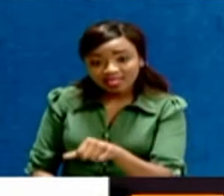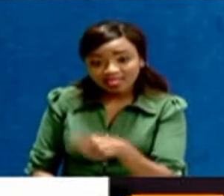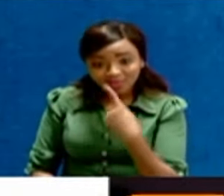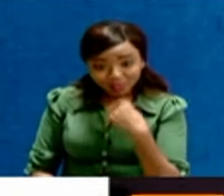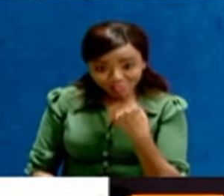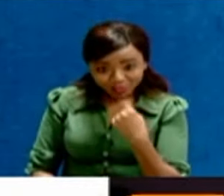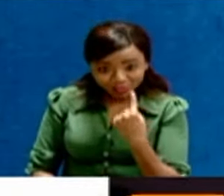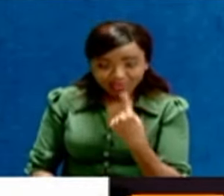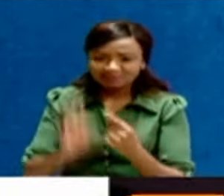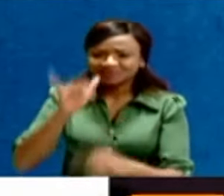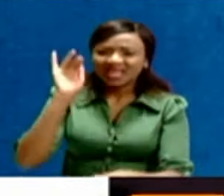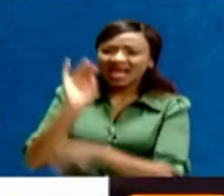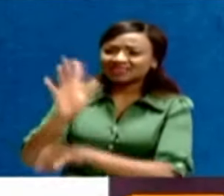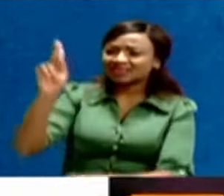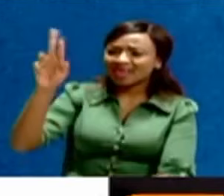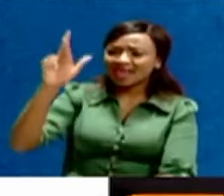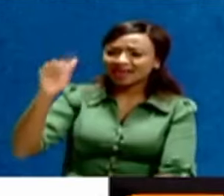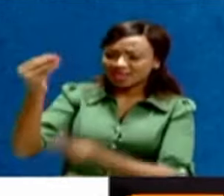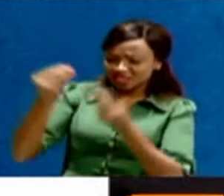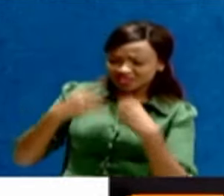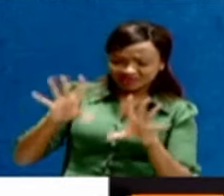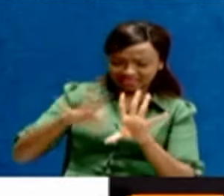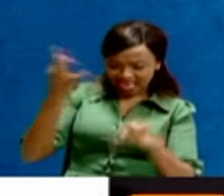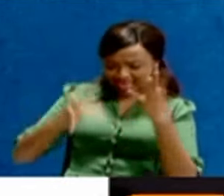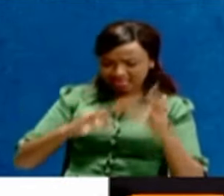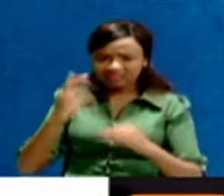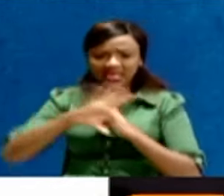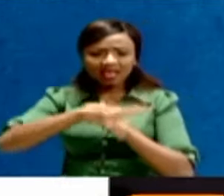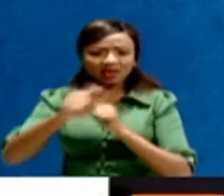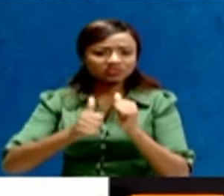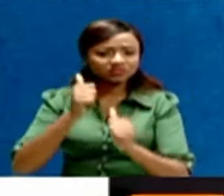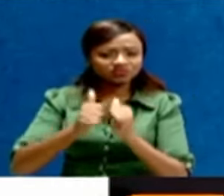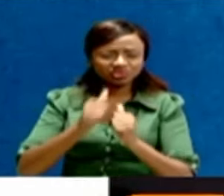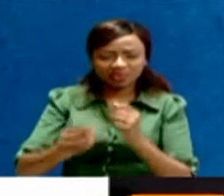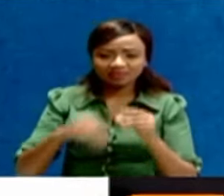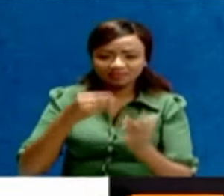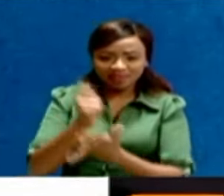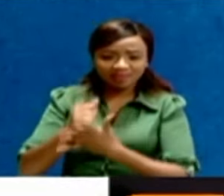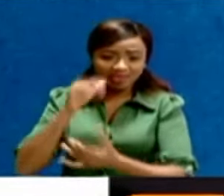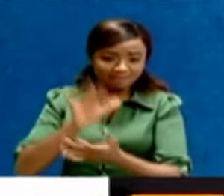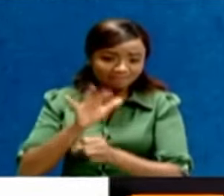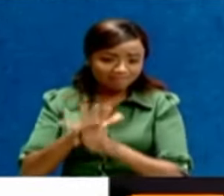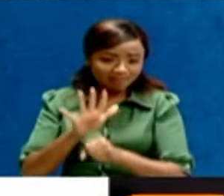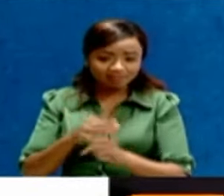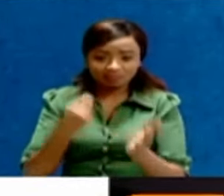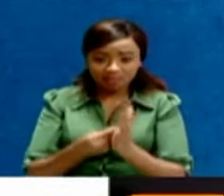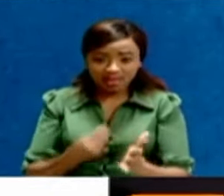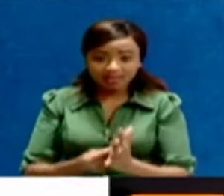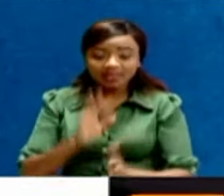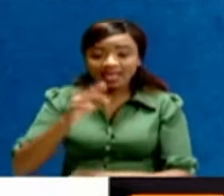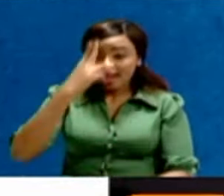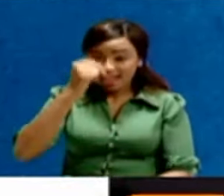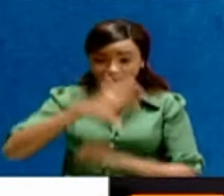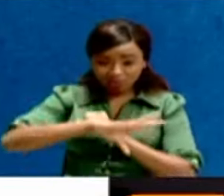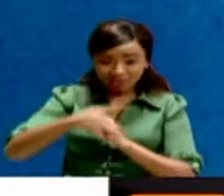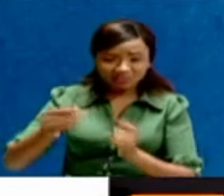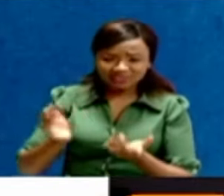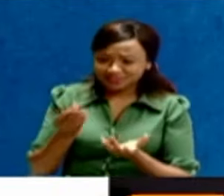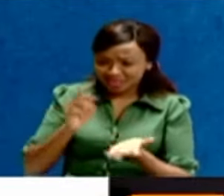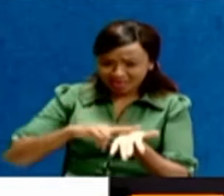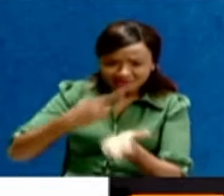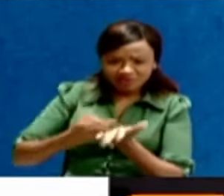Let us ask KRA to give us analysis of which counties pay a lot of money. Narok County collects a lot of revenue. So